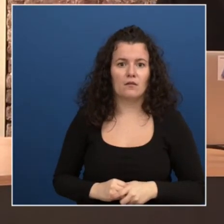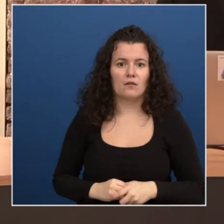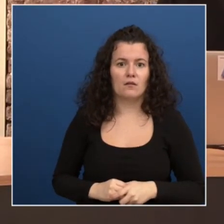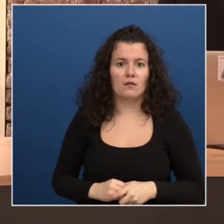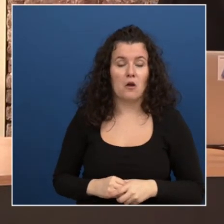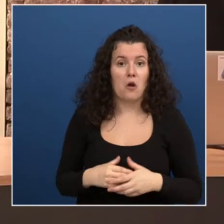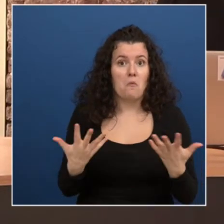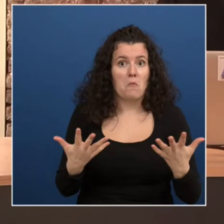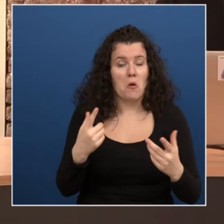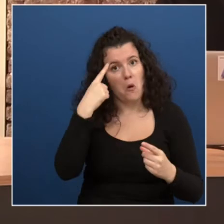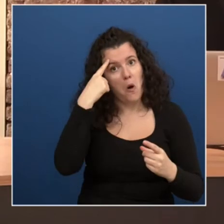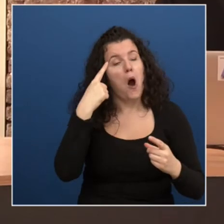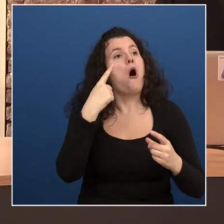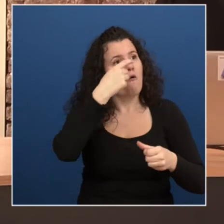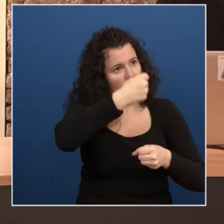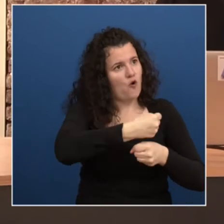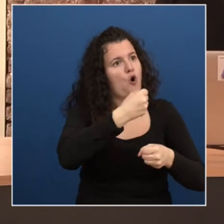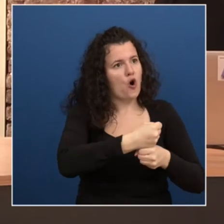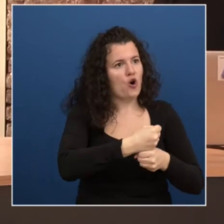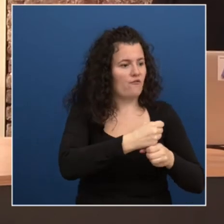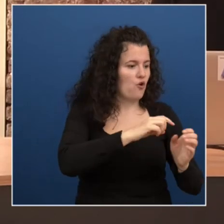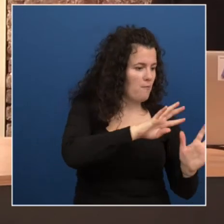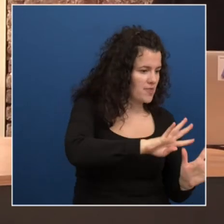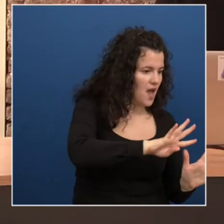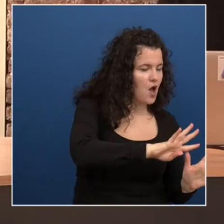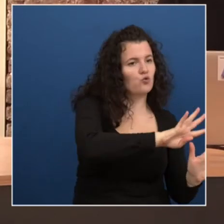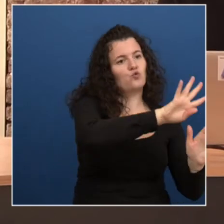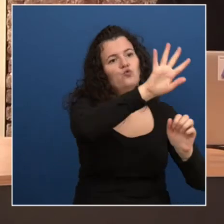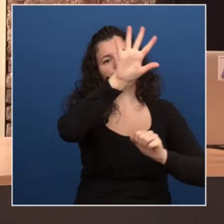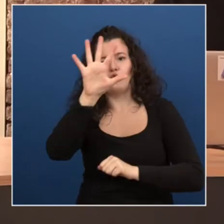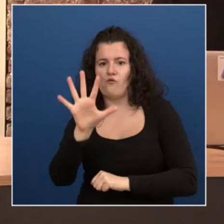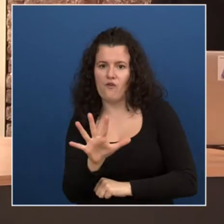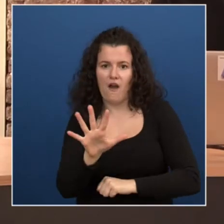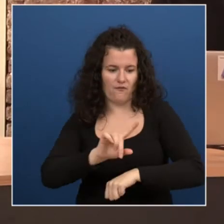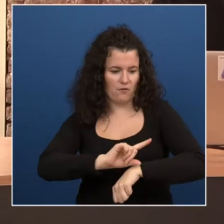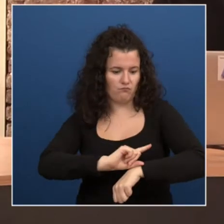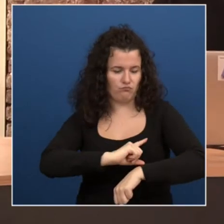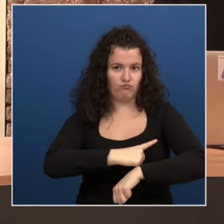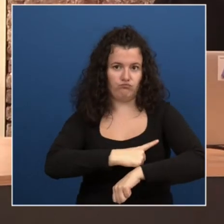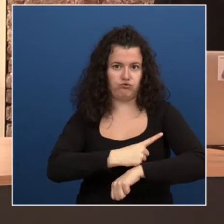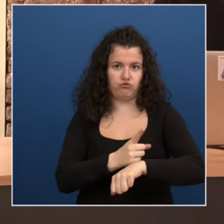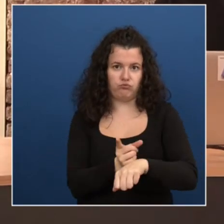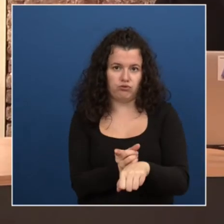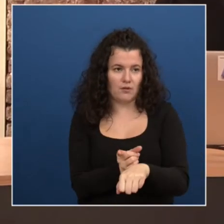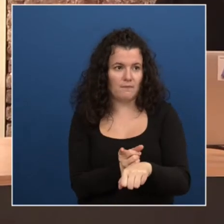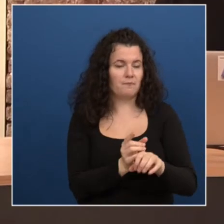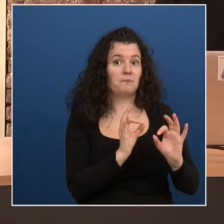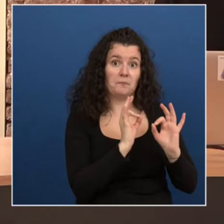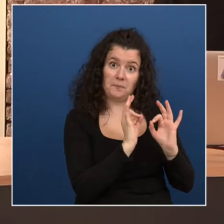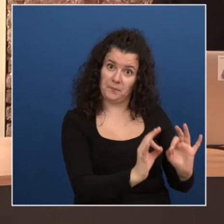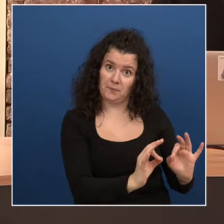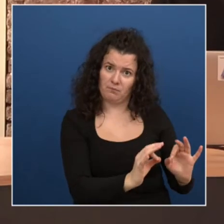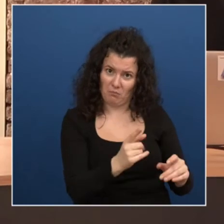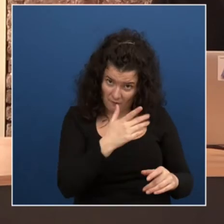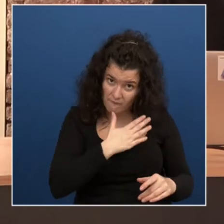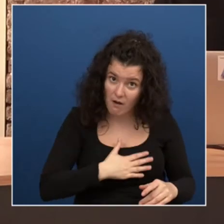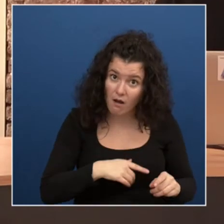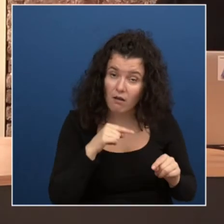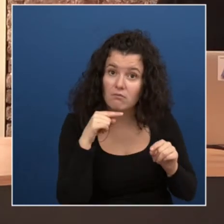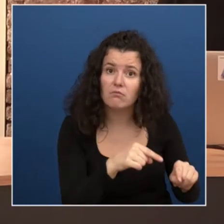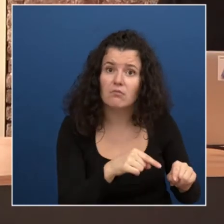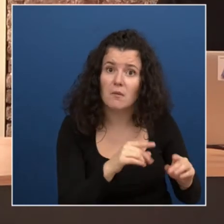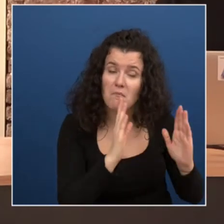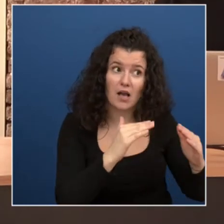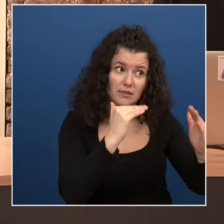but is this really what we want, what we want to see? A great thing, and